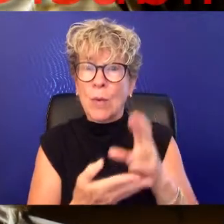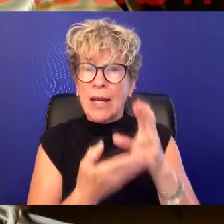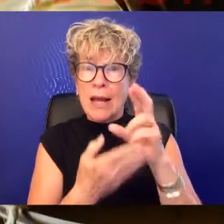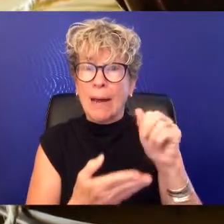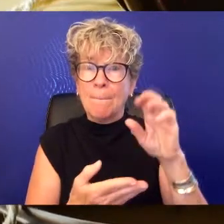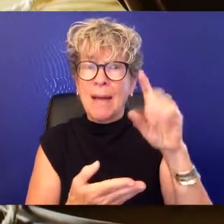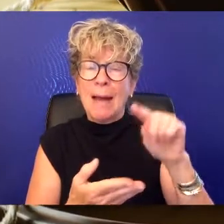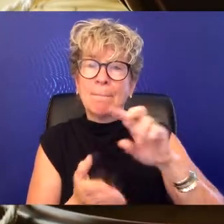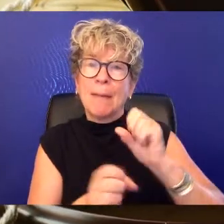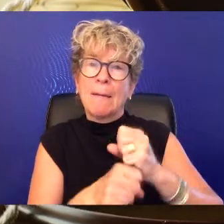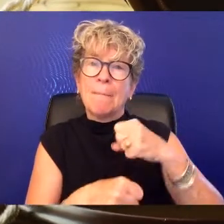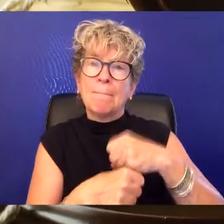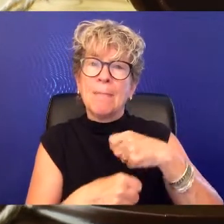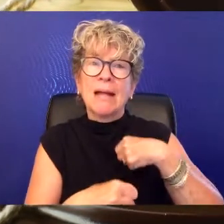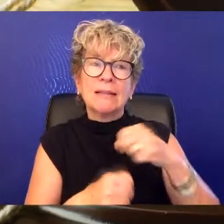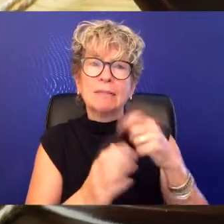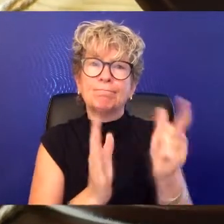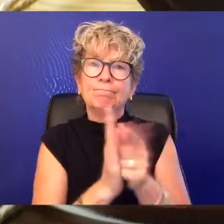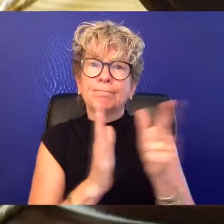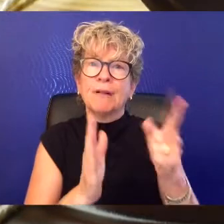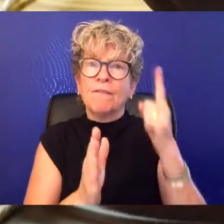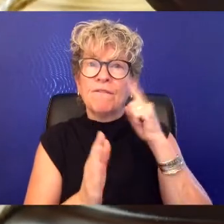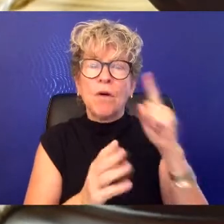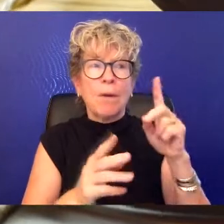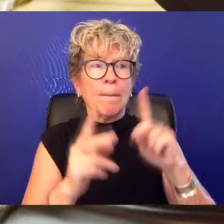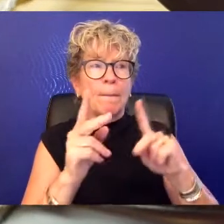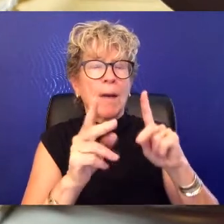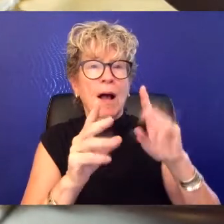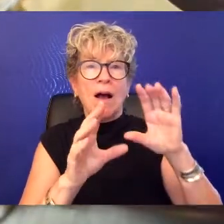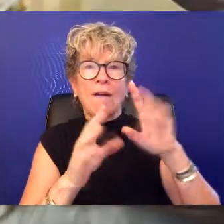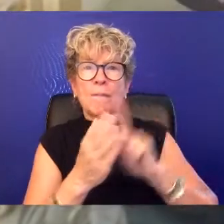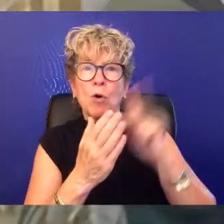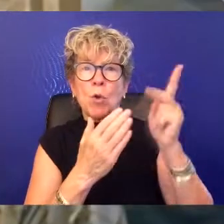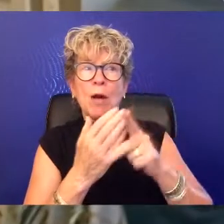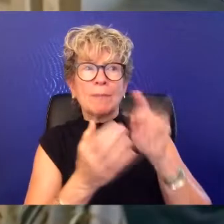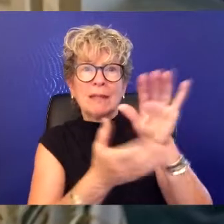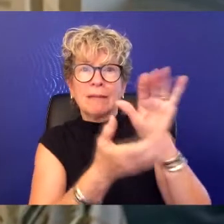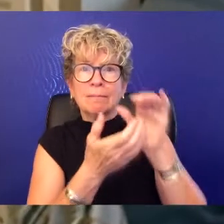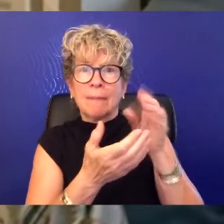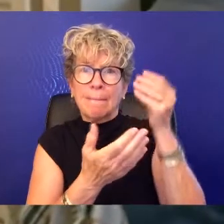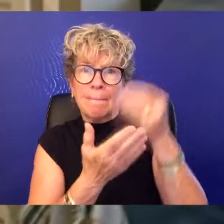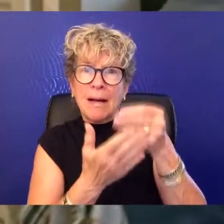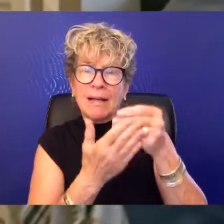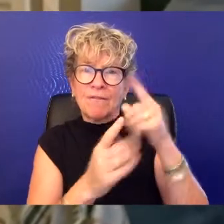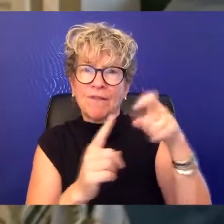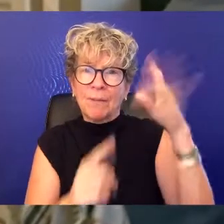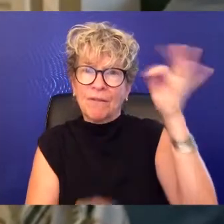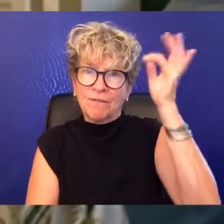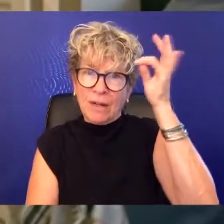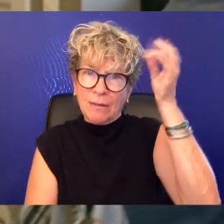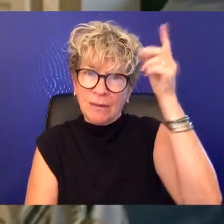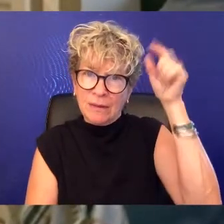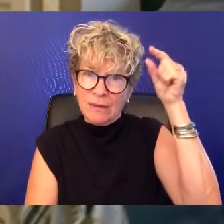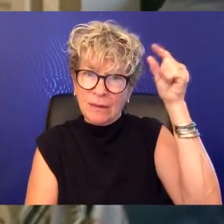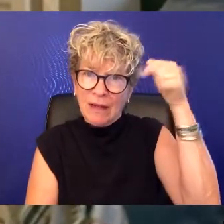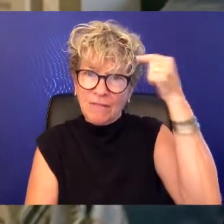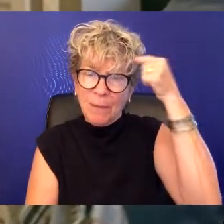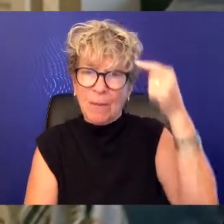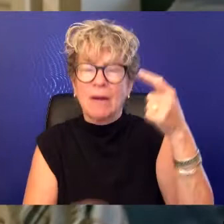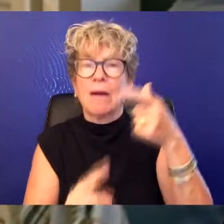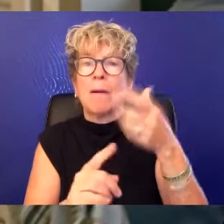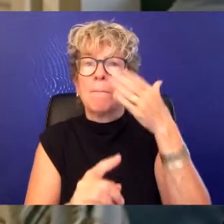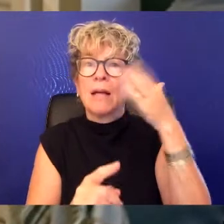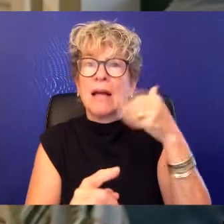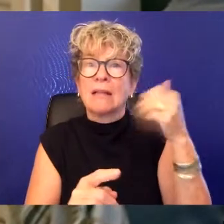it illegal for programs receiving federal funding to discriminate on the basis of disability. The ADA applies to